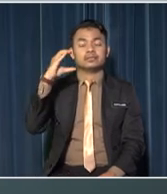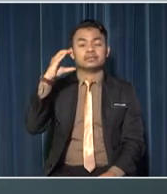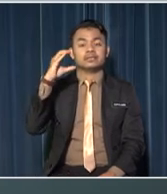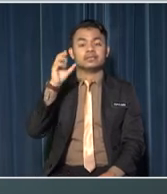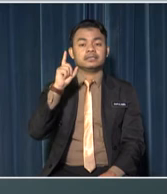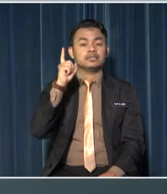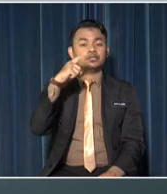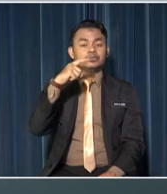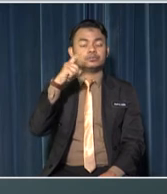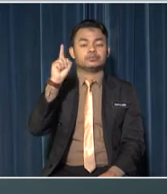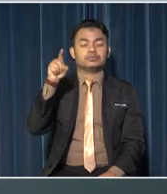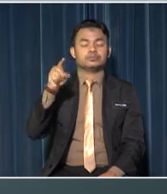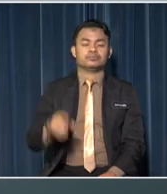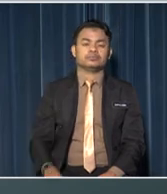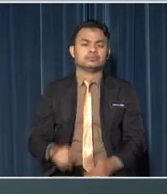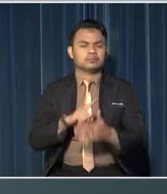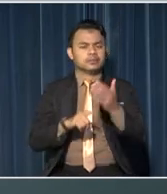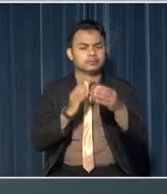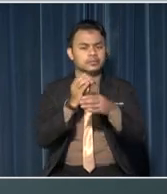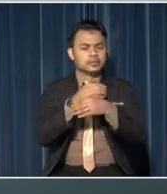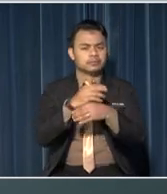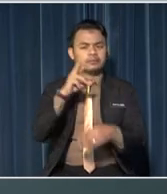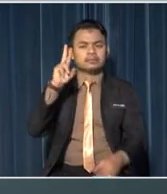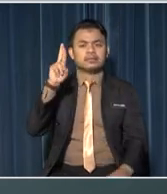What is the shape of the Rubik's cube?